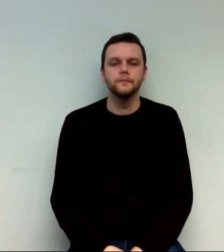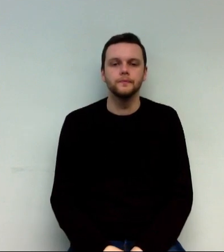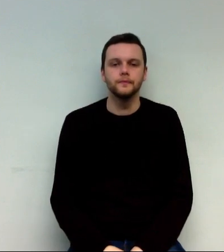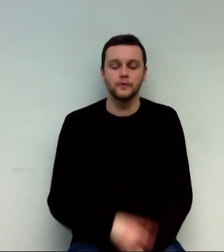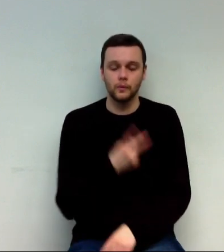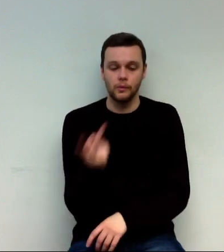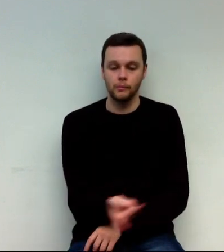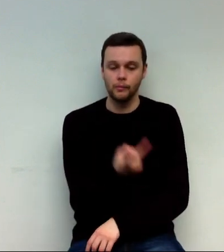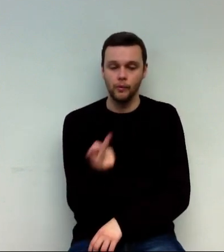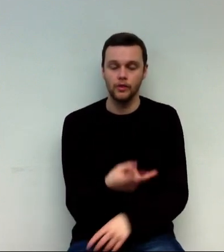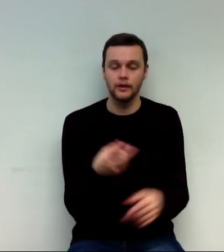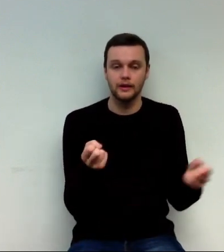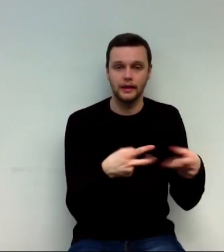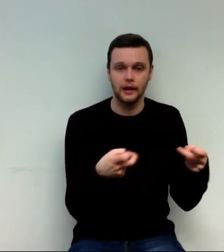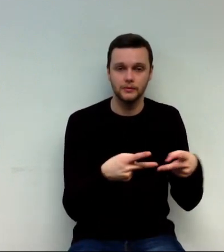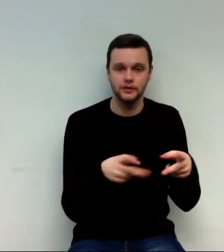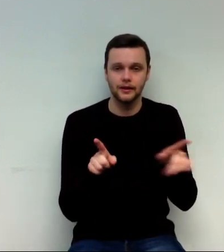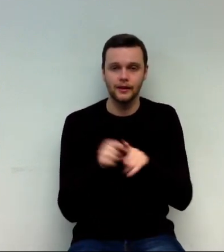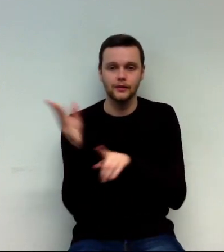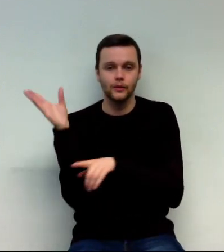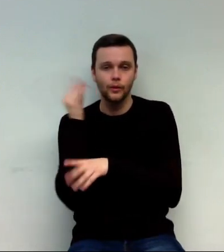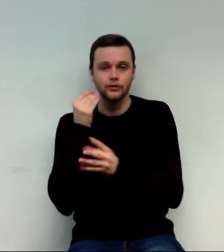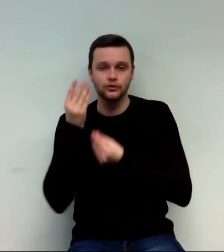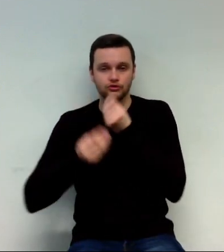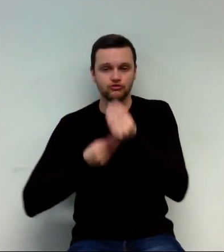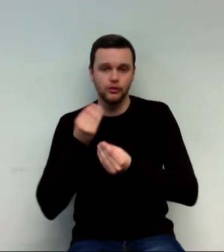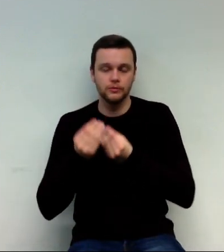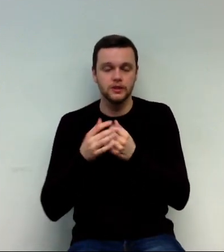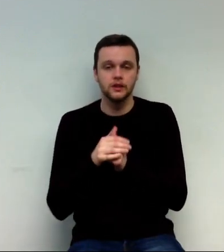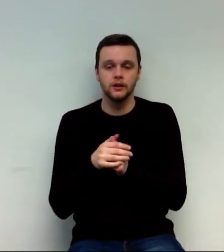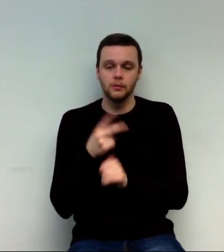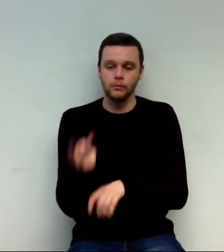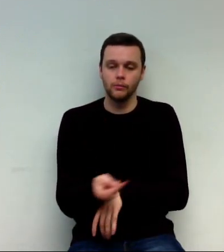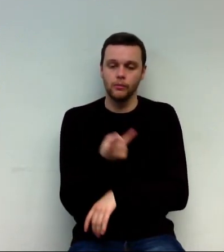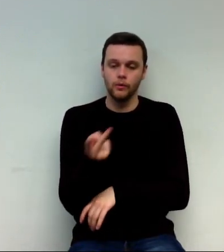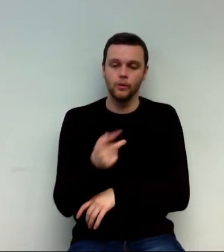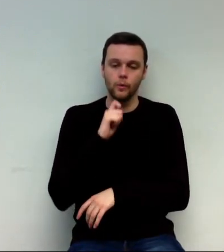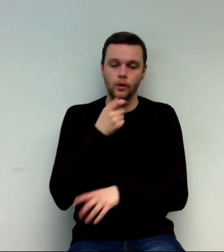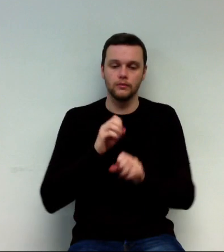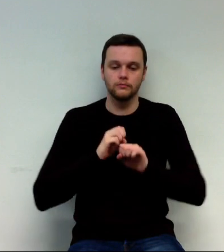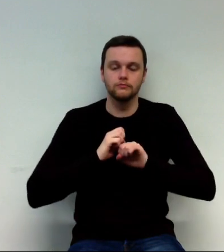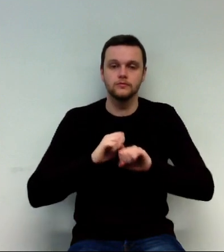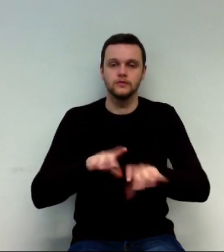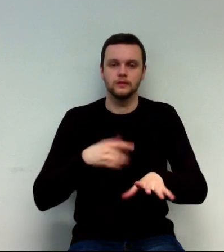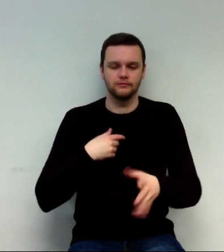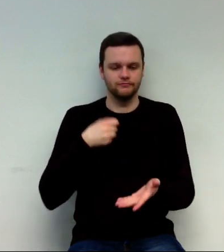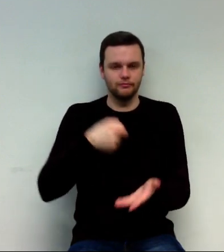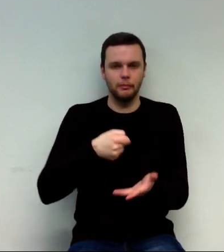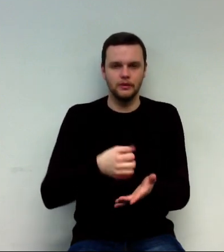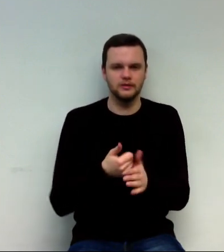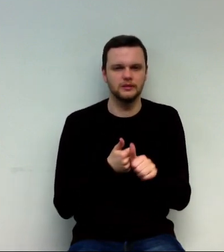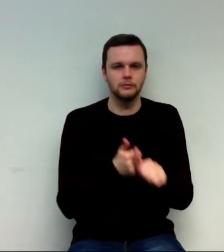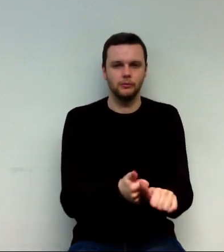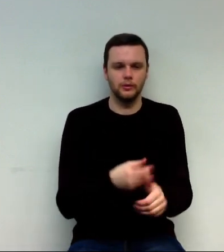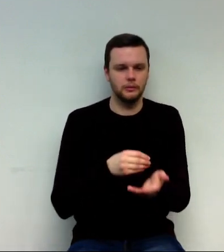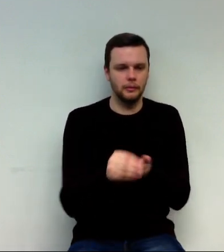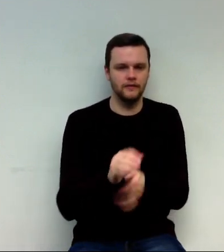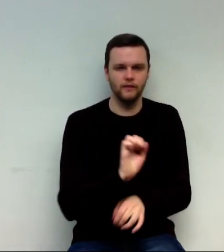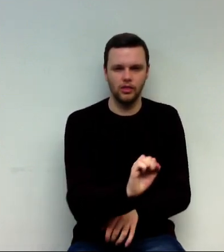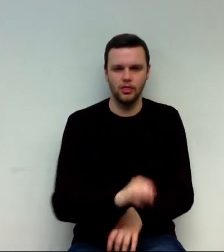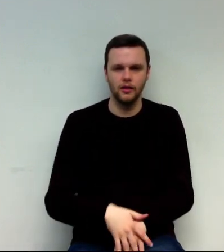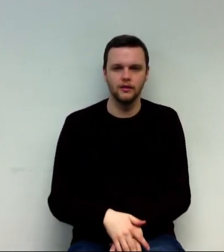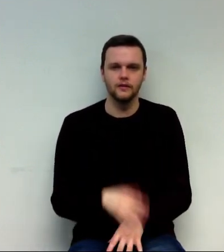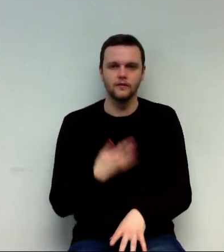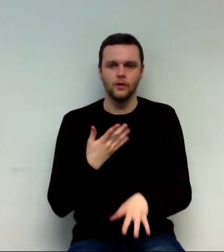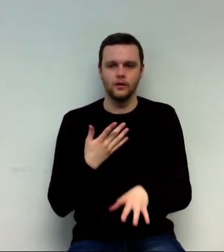those, the captioning and the audio description units, we will be providing a bit of budget to help pay for those for